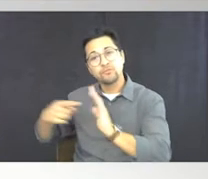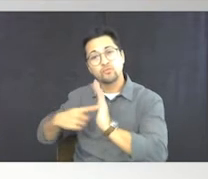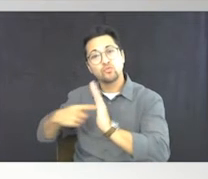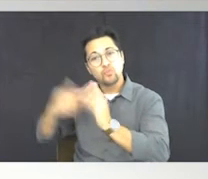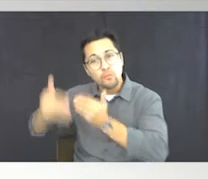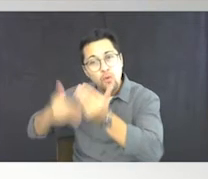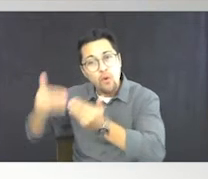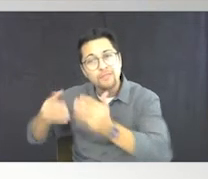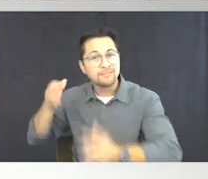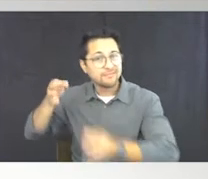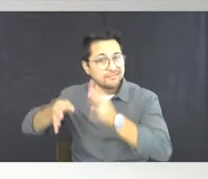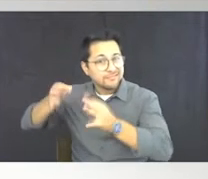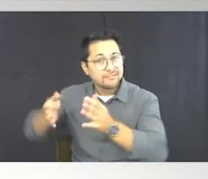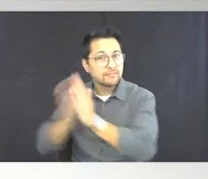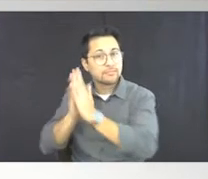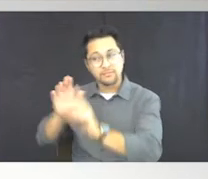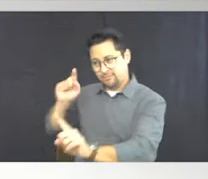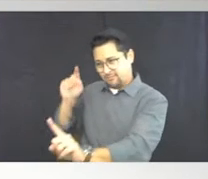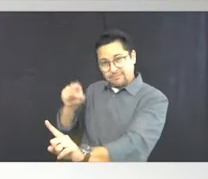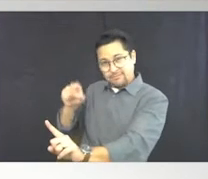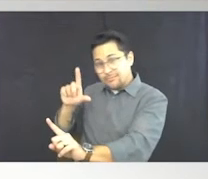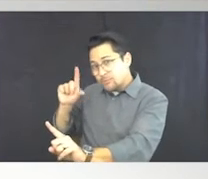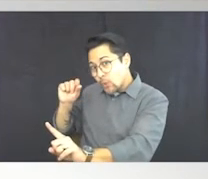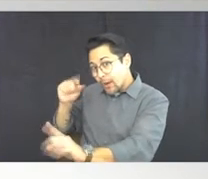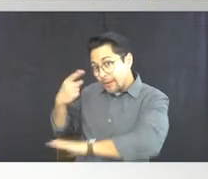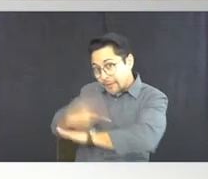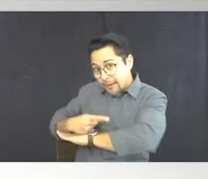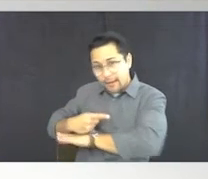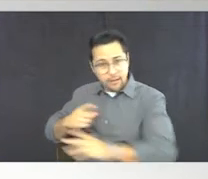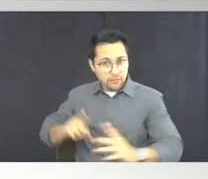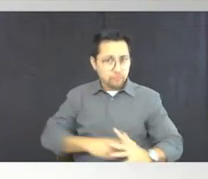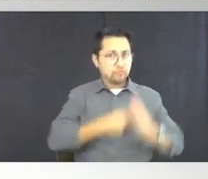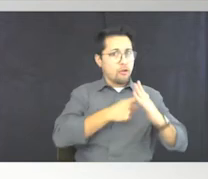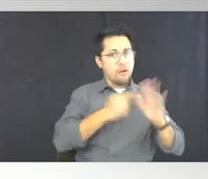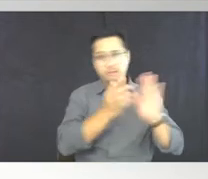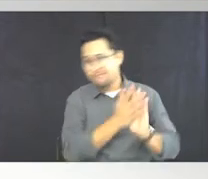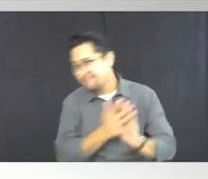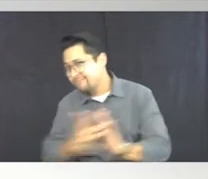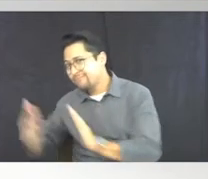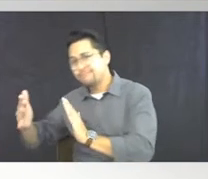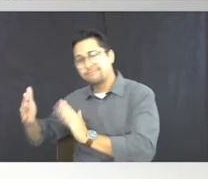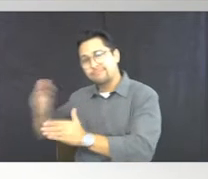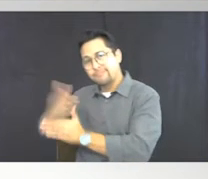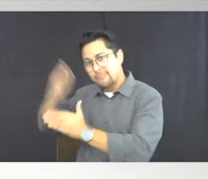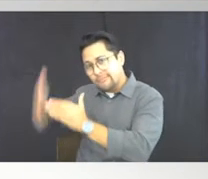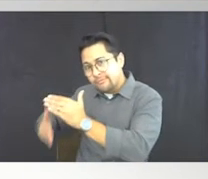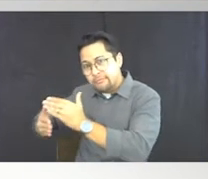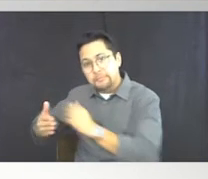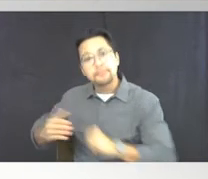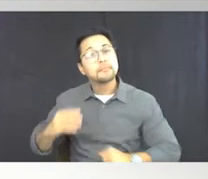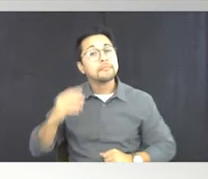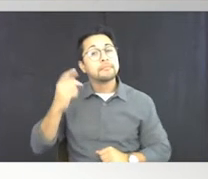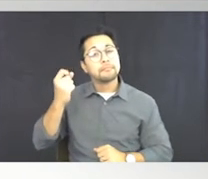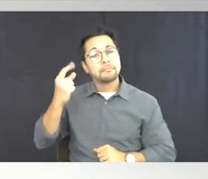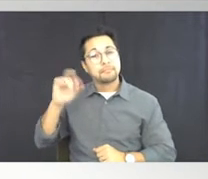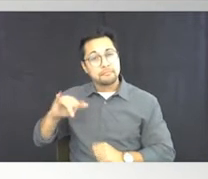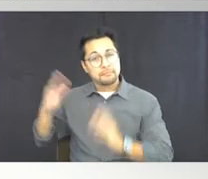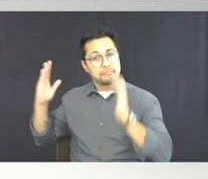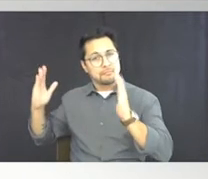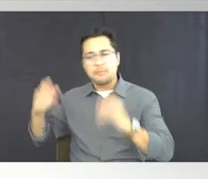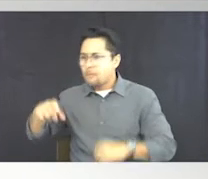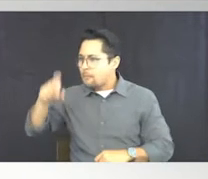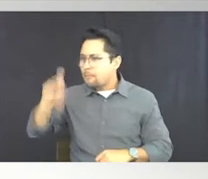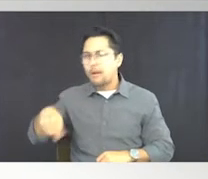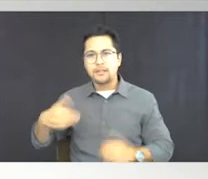hearing request, it's 20 days from start to finish. And within that timeline, a